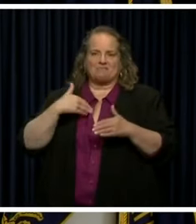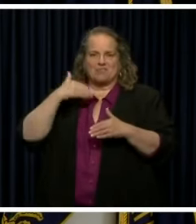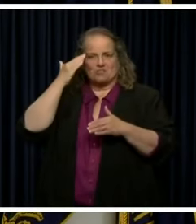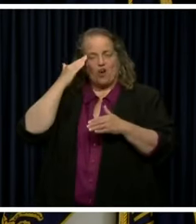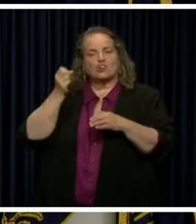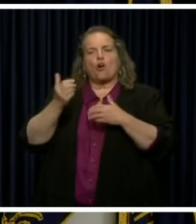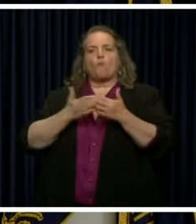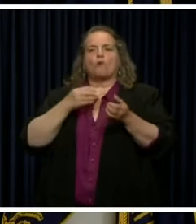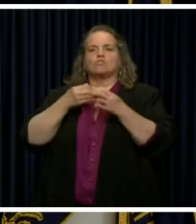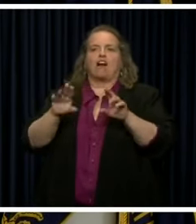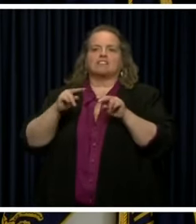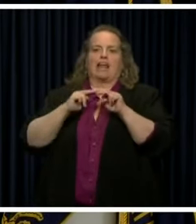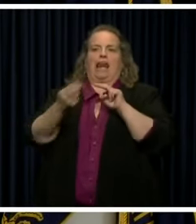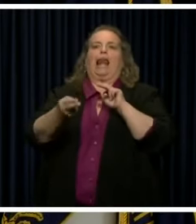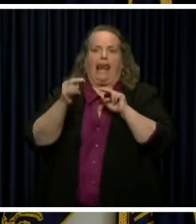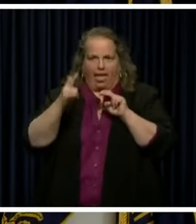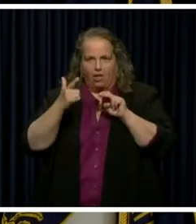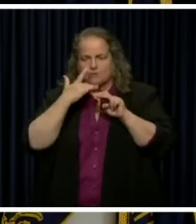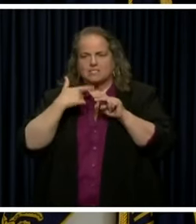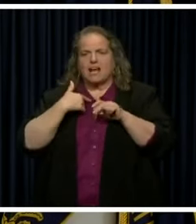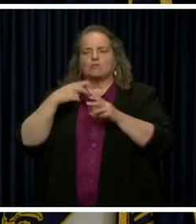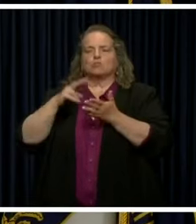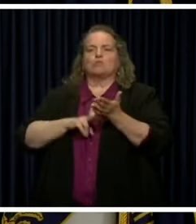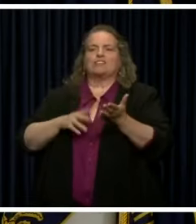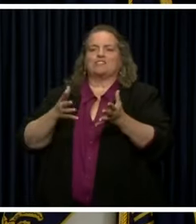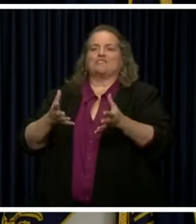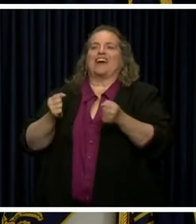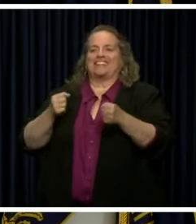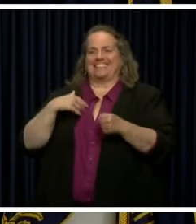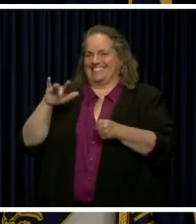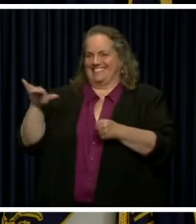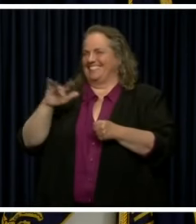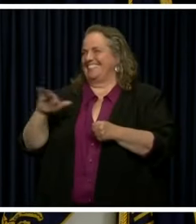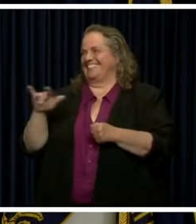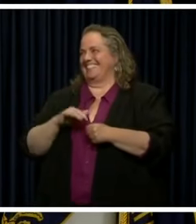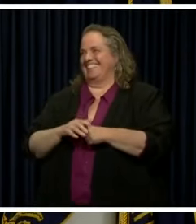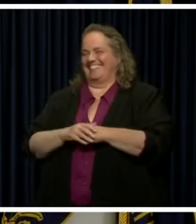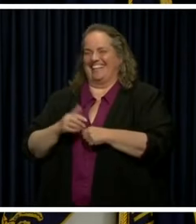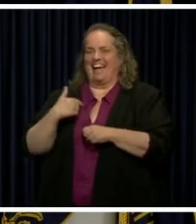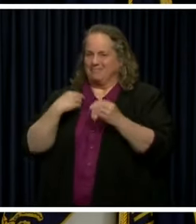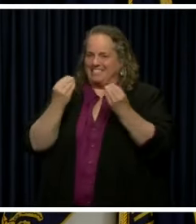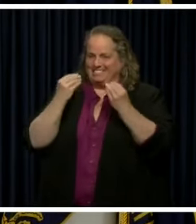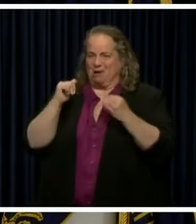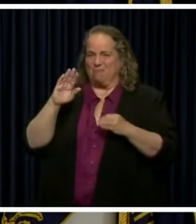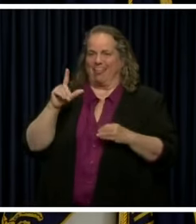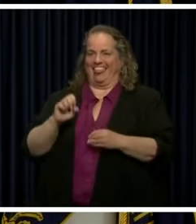lost a nail once that I was reading so fast that I'm working on it. I'm teachable.